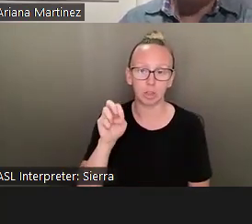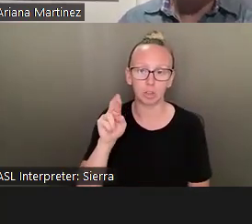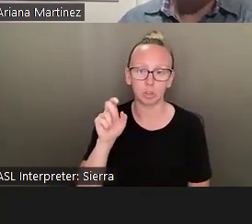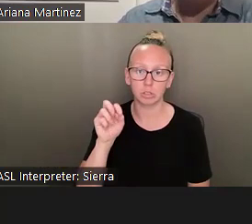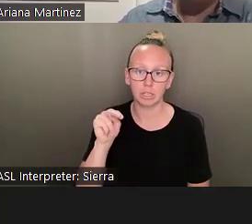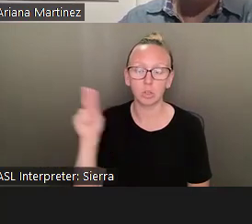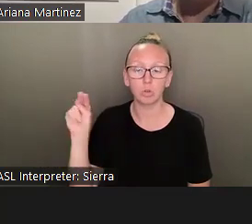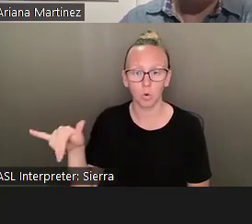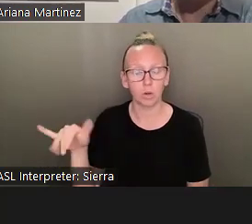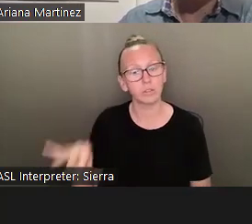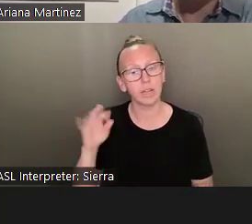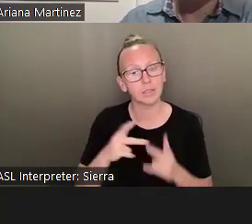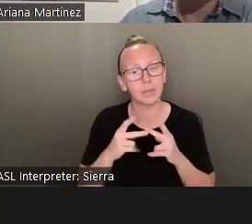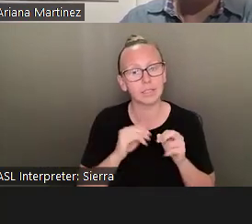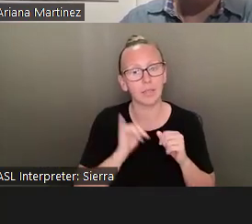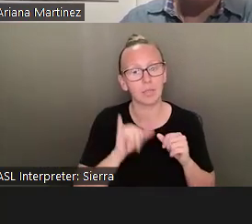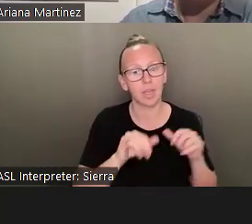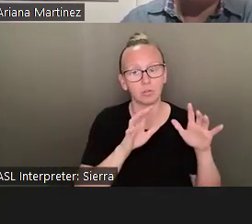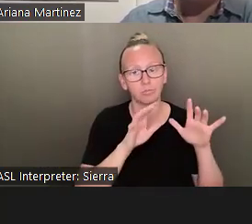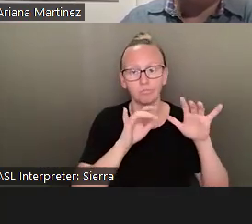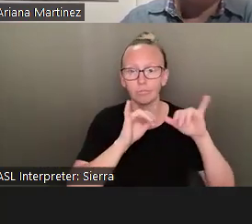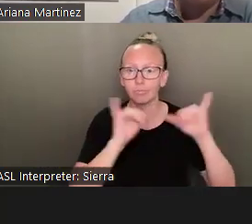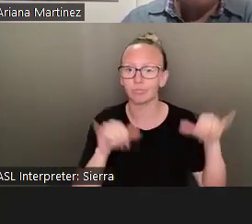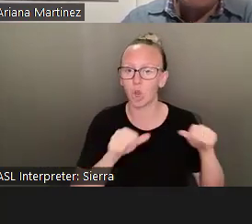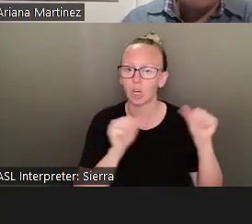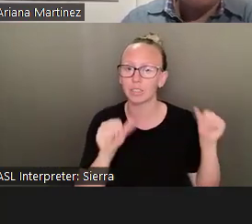find a place for them in the architecture of that gallery.